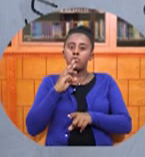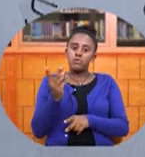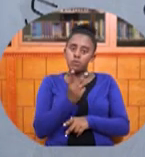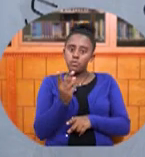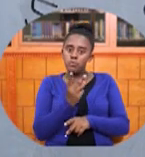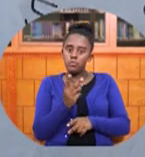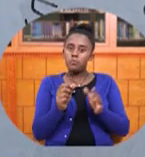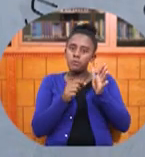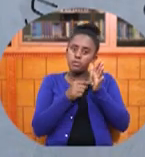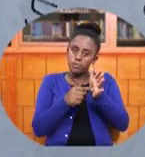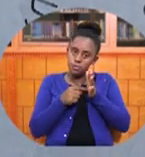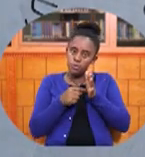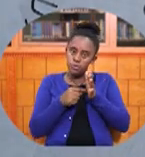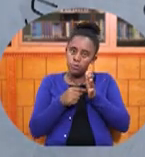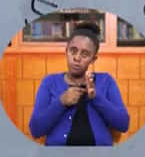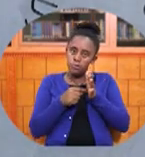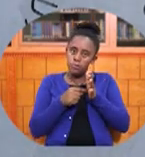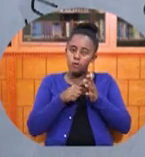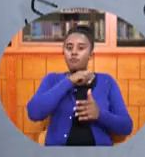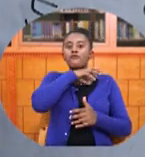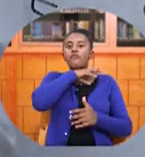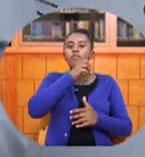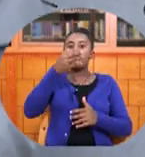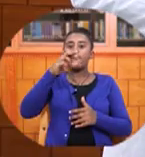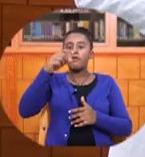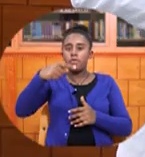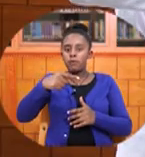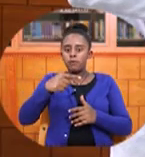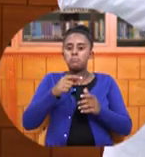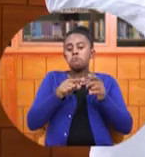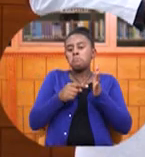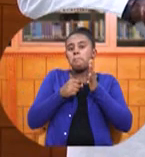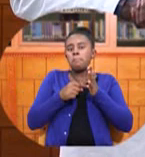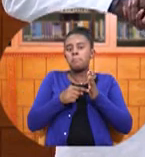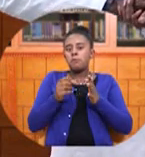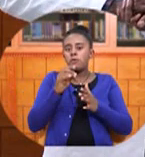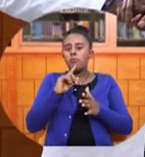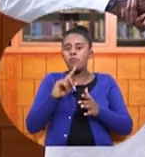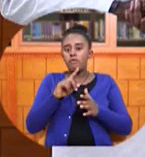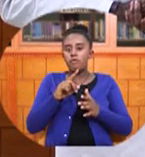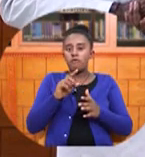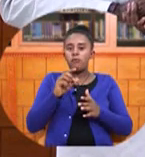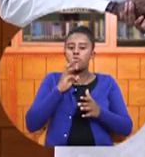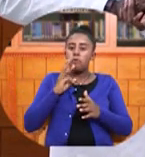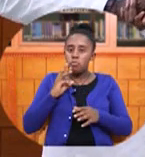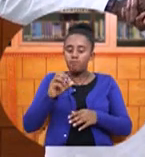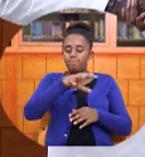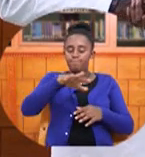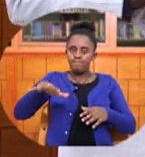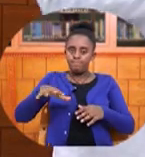and also in the water. For example, if you take frog and the toad, they are the best example